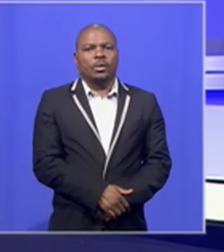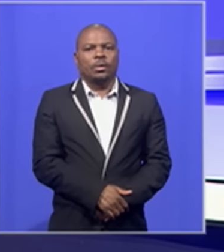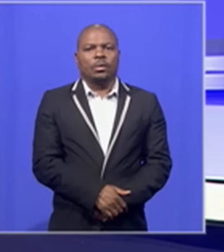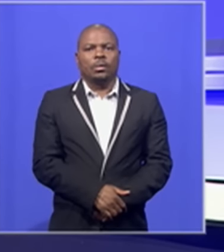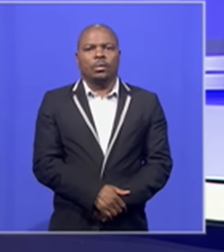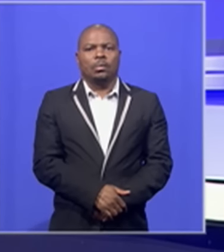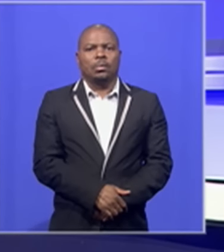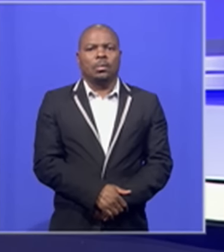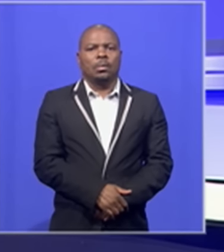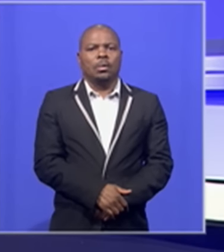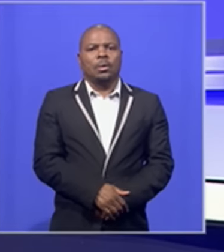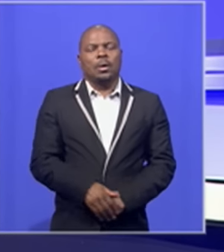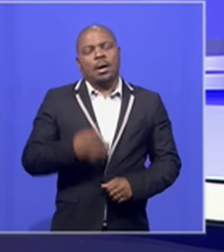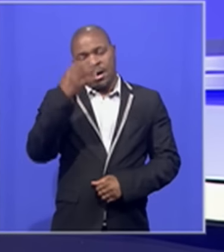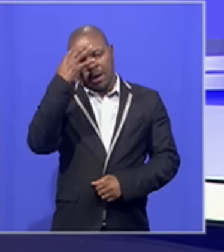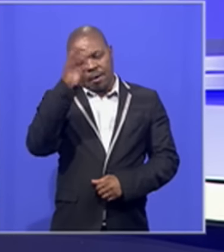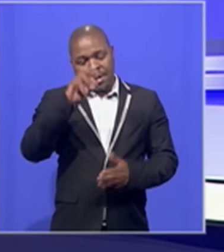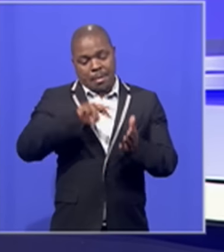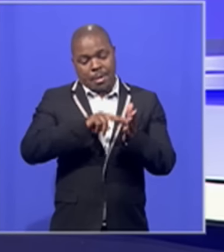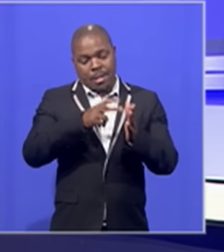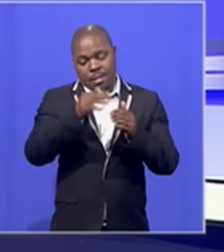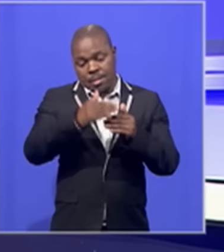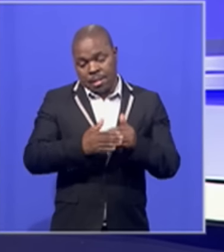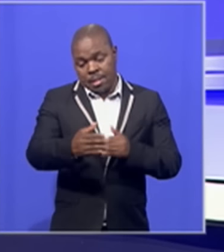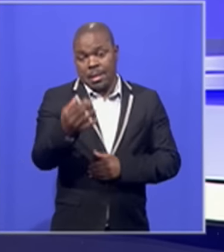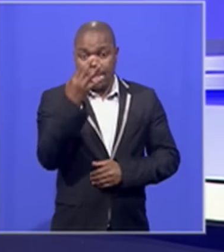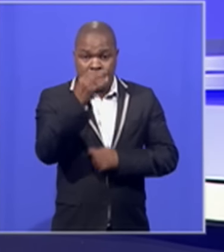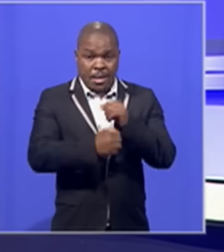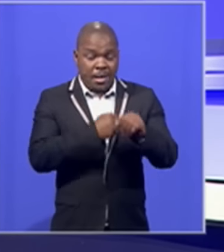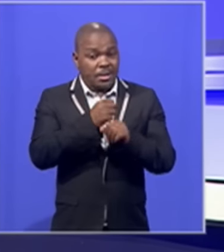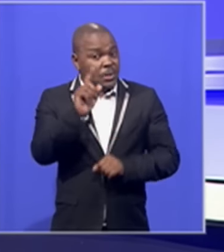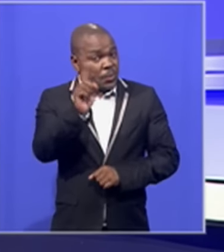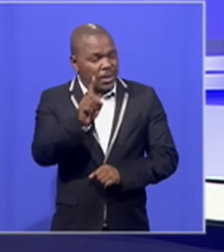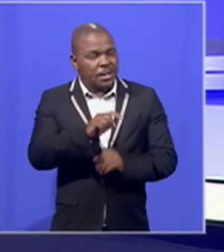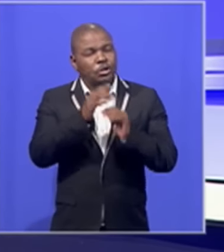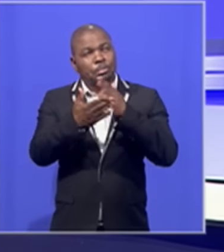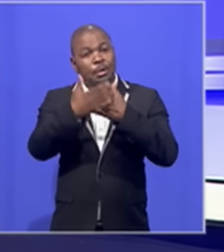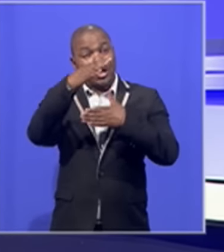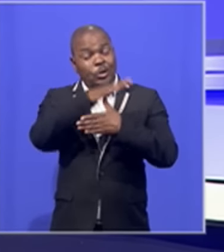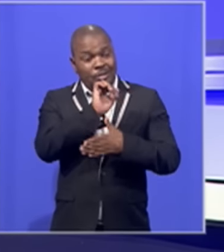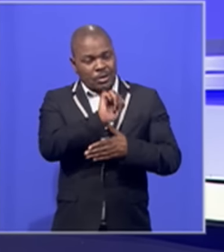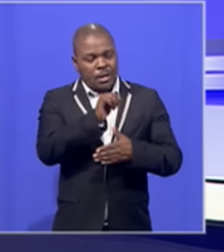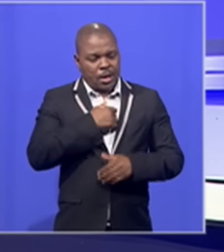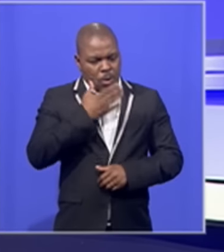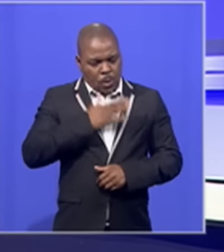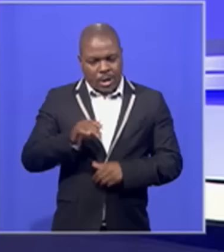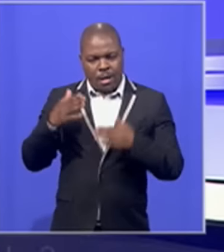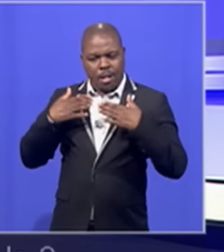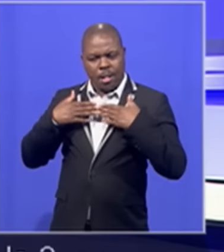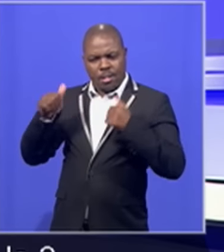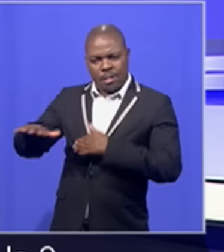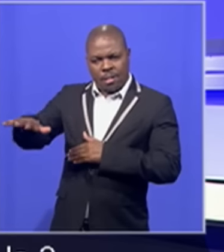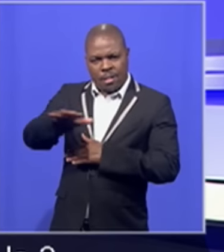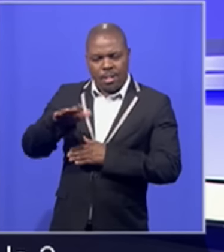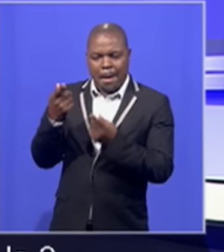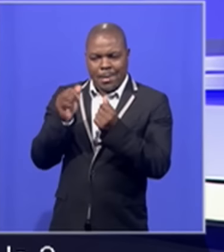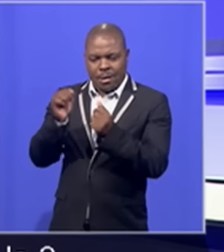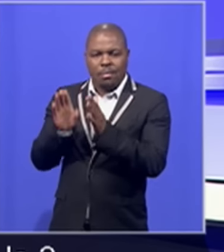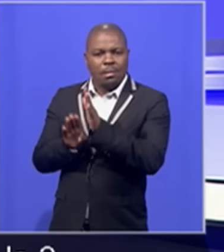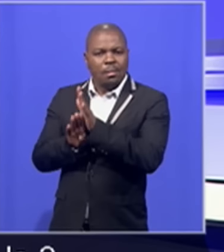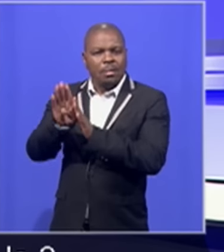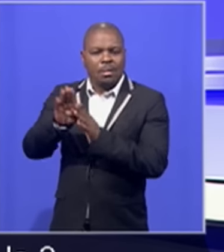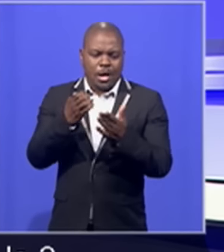Kwa setlhoeng sa maano a puso ga dingwaga di le 3 tse di tlang ke maitlamo wa go tokafatsa matlole a lephata la boitekanelo, go godisa